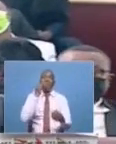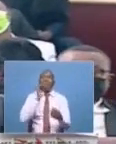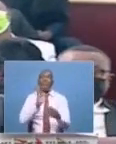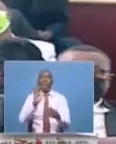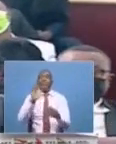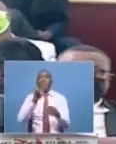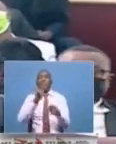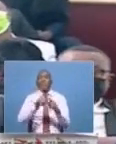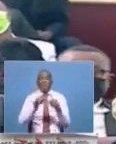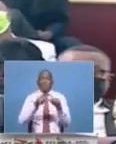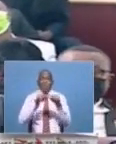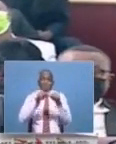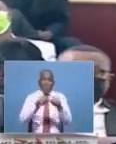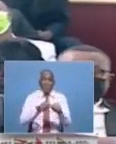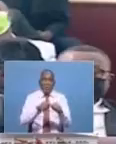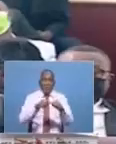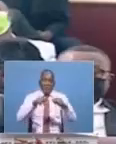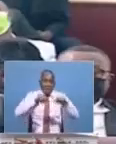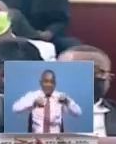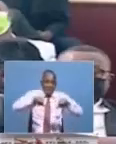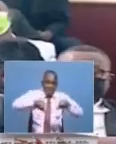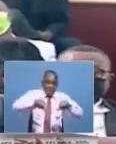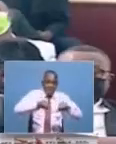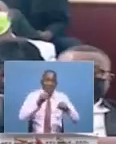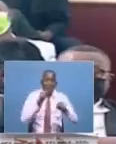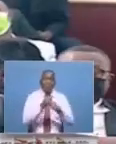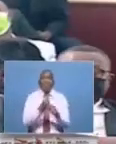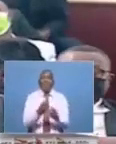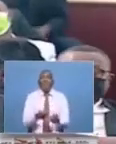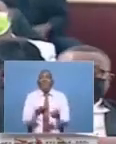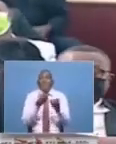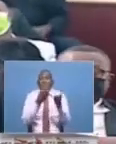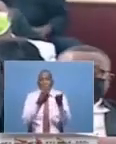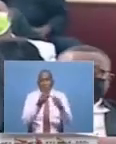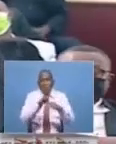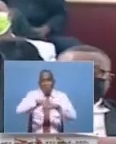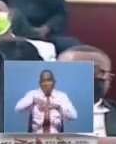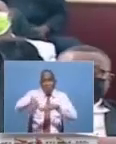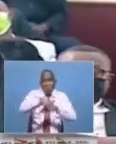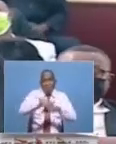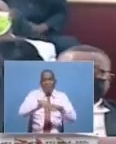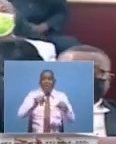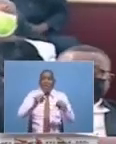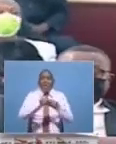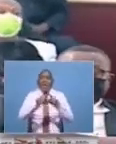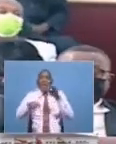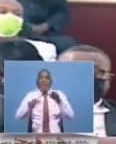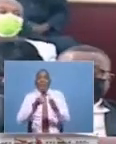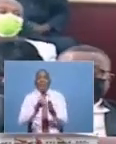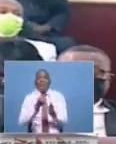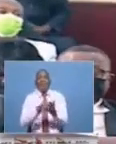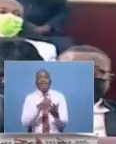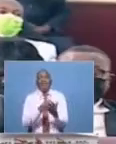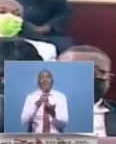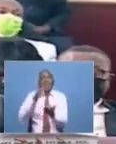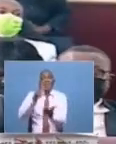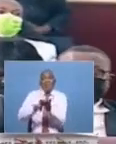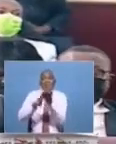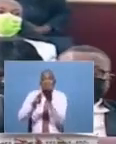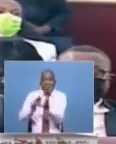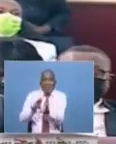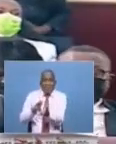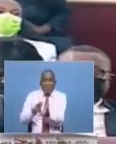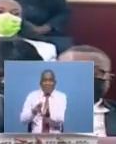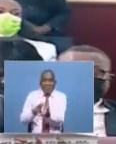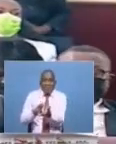and proceed to an assessment of a no-case submission made on his behalf, as if the evidence on record is that